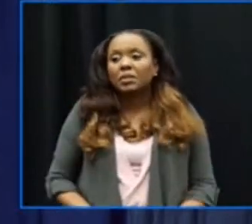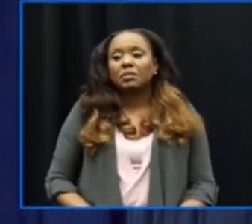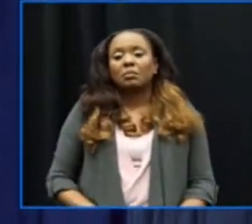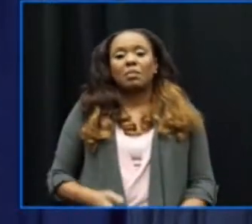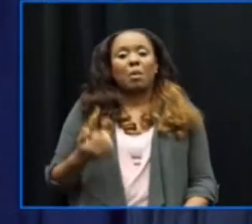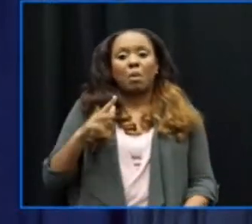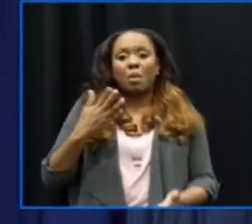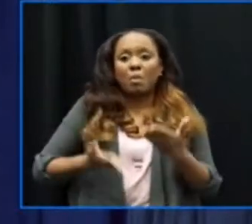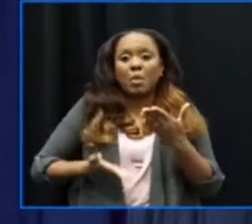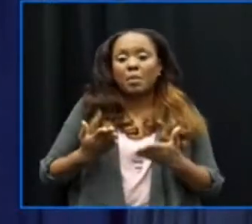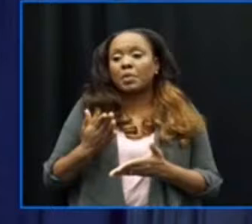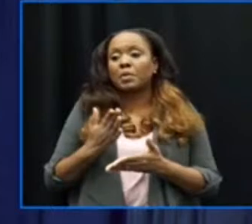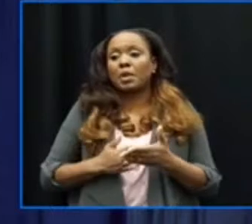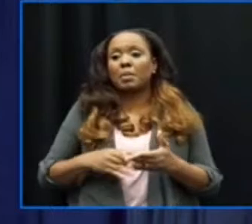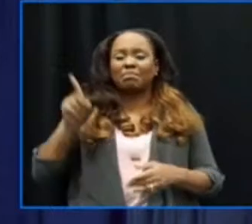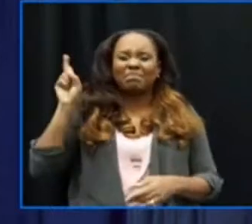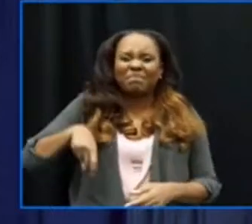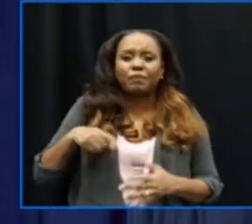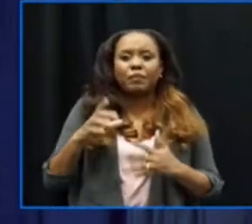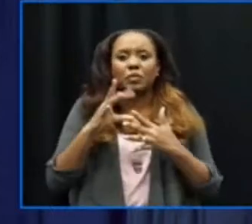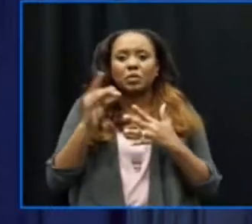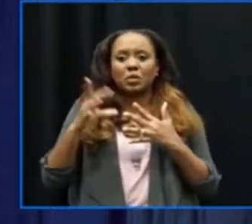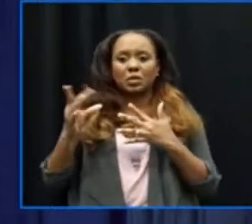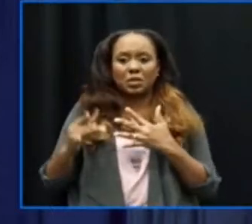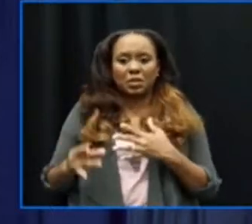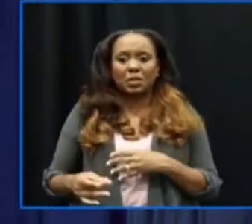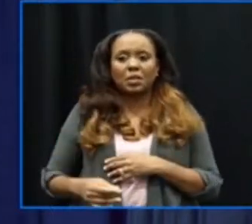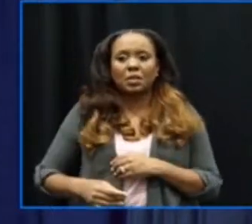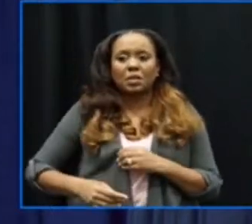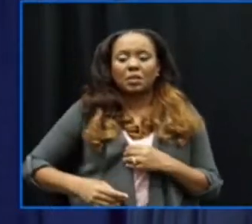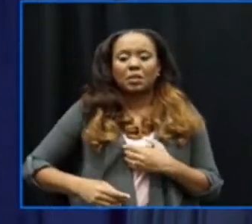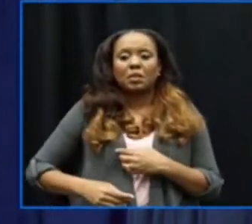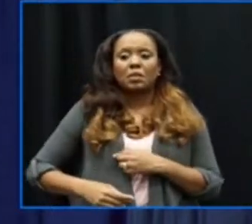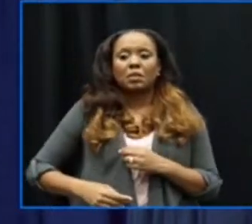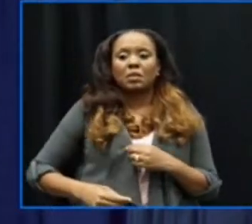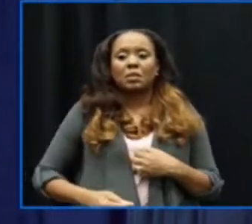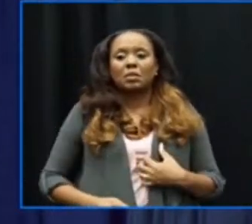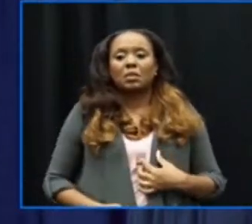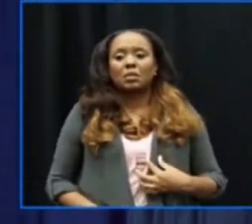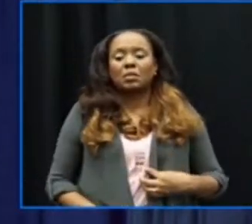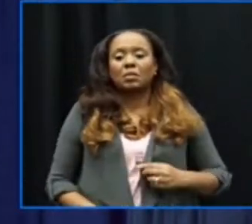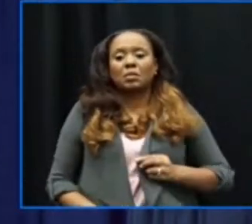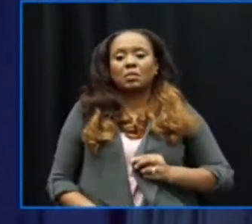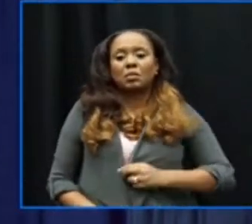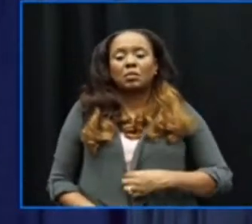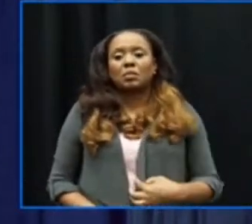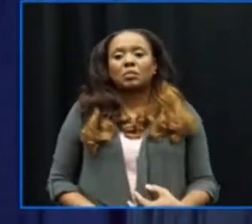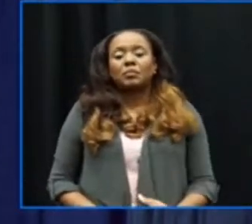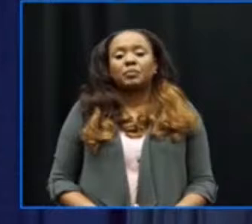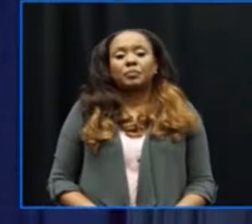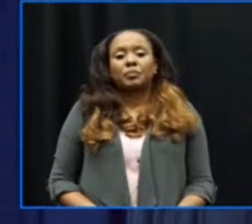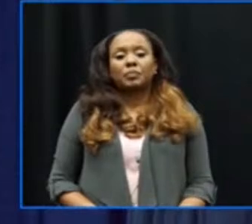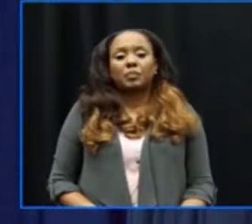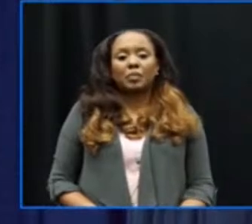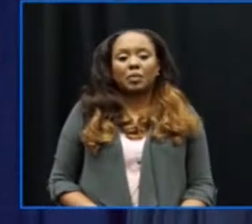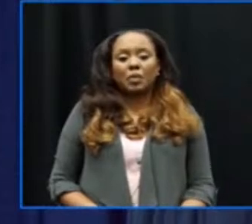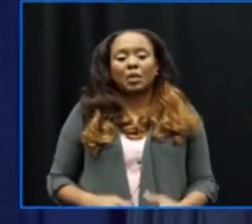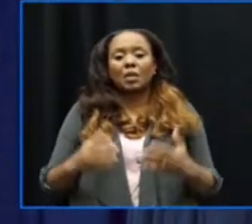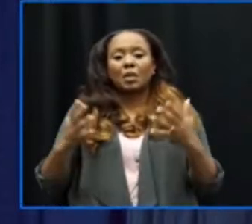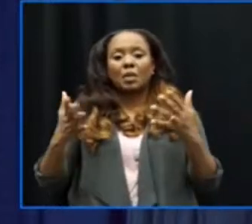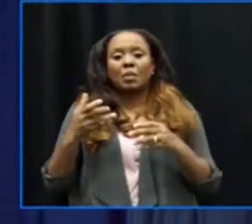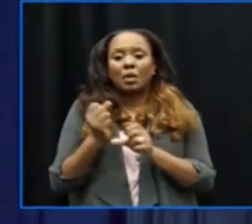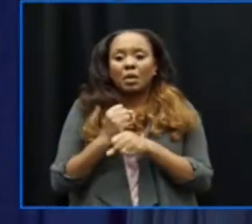and I want to make it very, very clear, that we make sure that we support full compliance of all persons